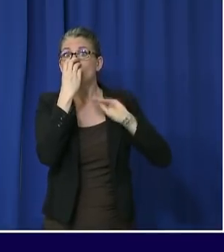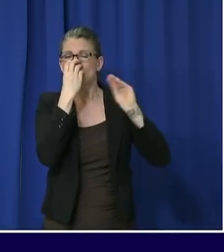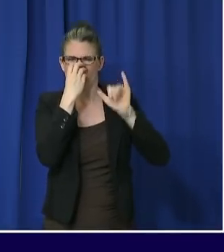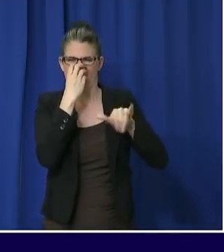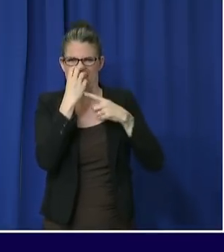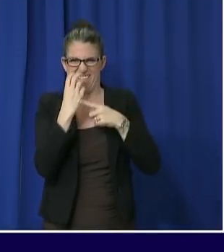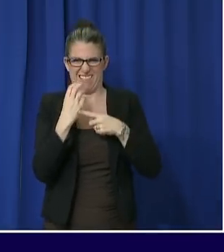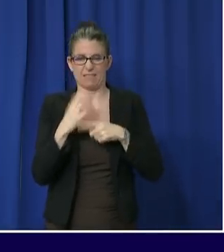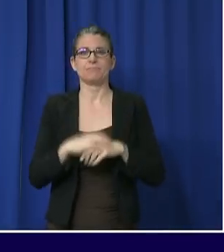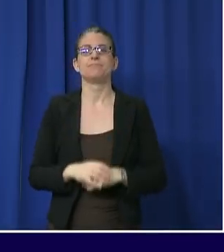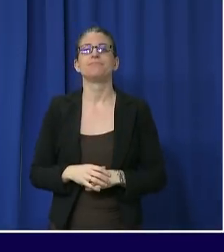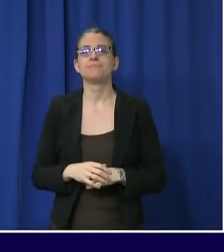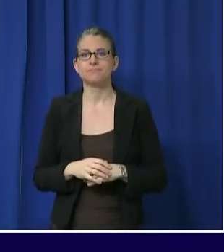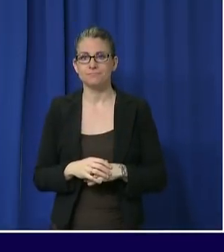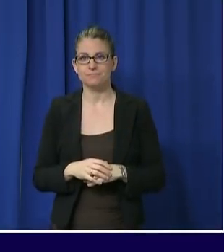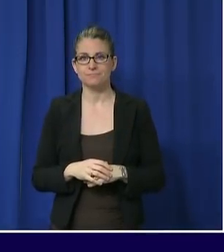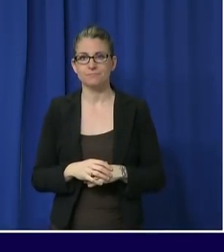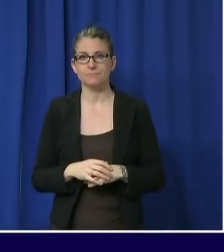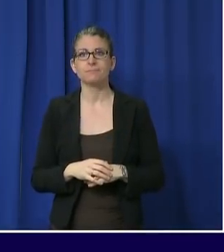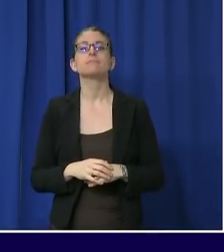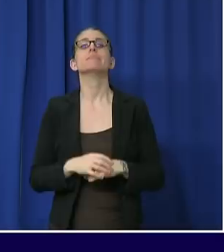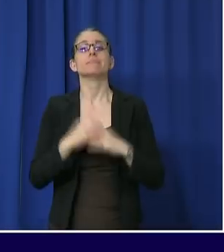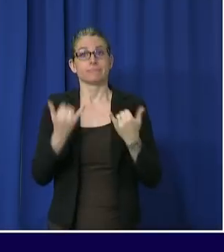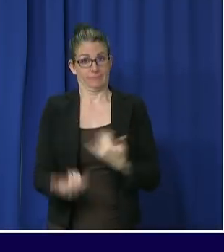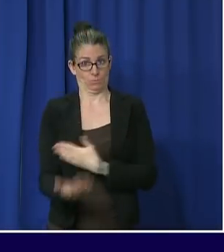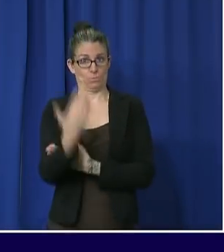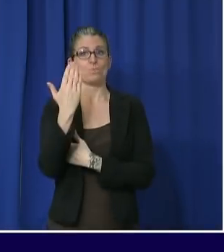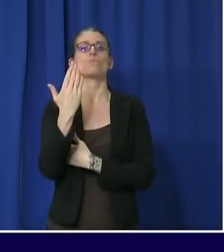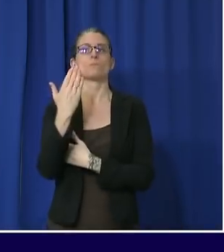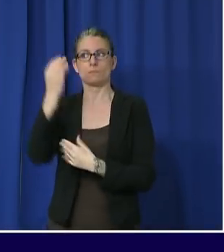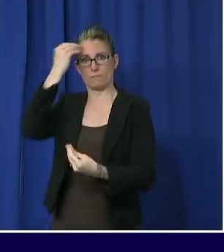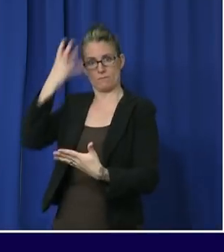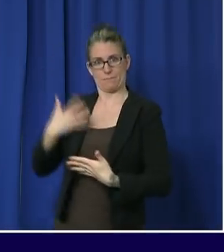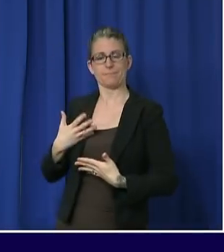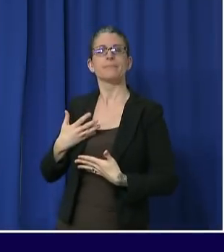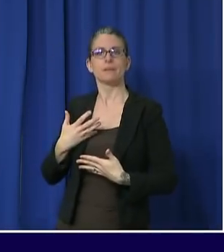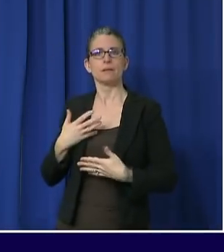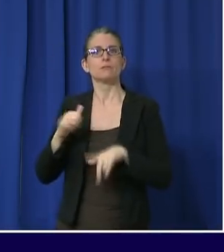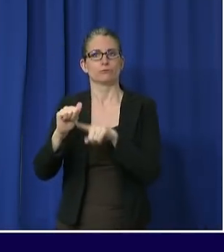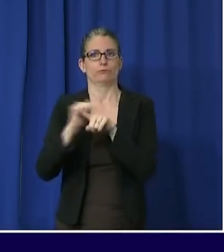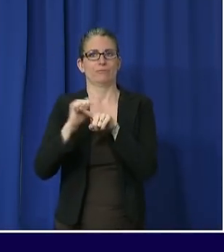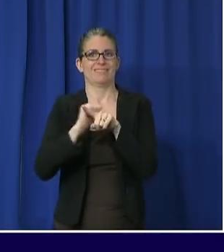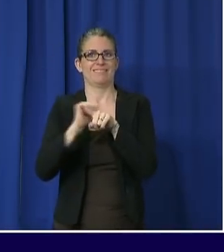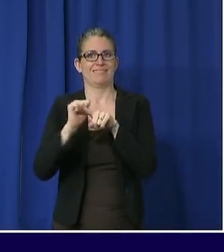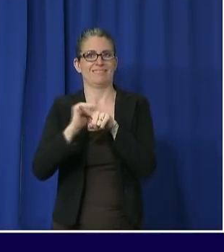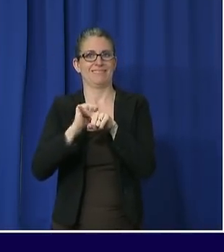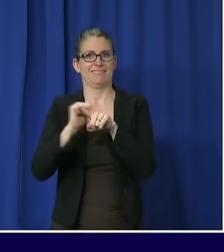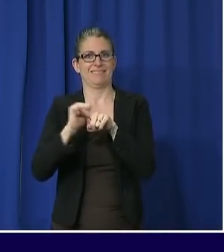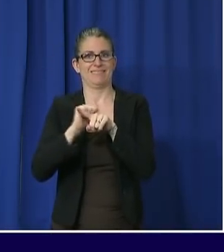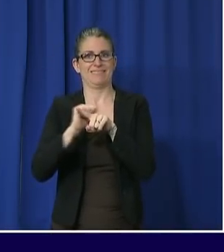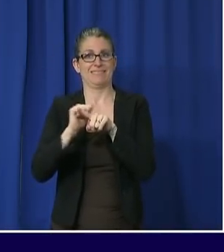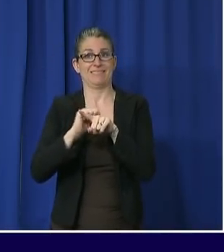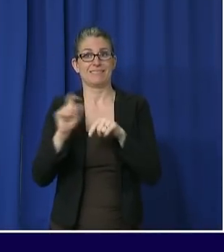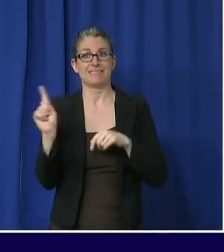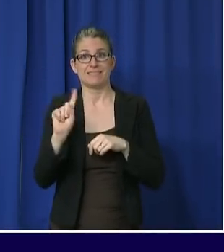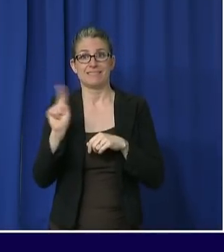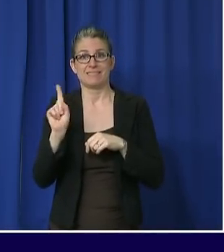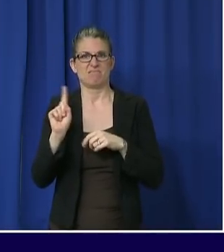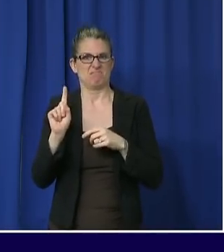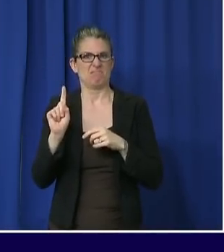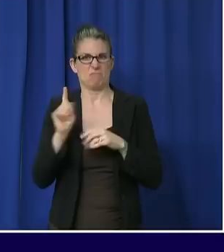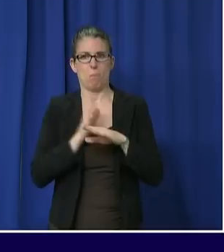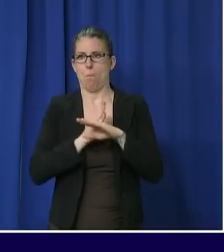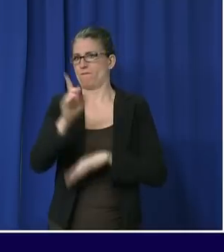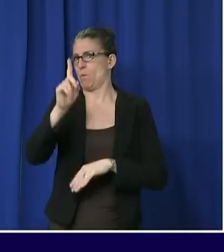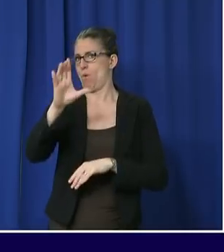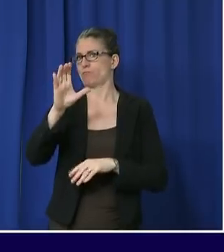were providing fit testing and PPE training for almost 100 staff members across healthcare facilities in